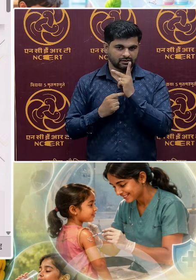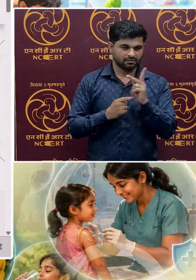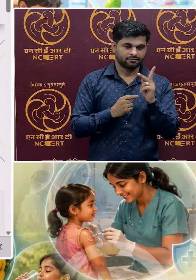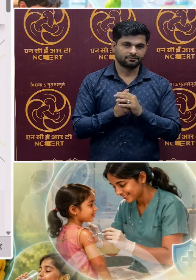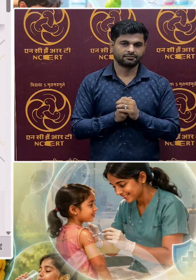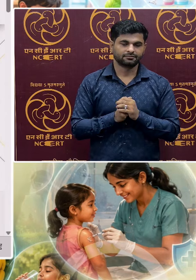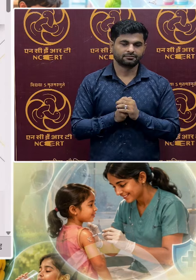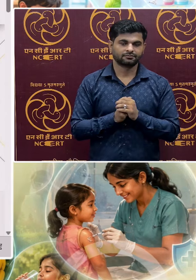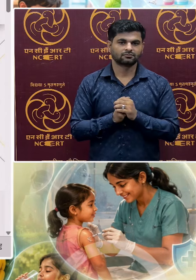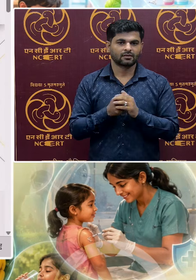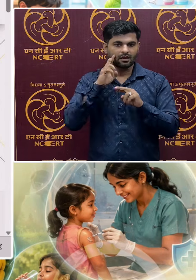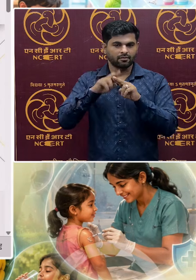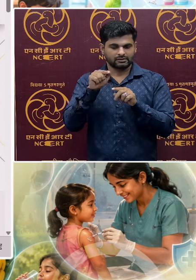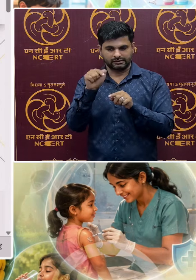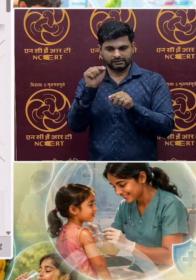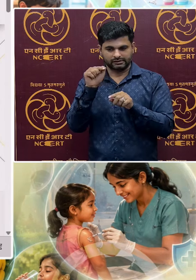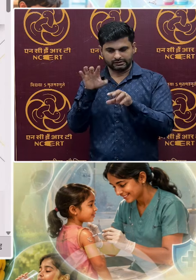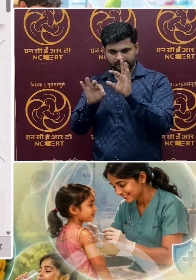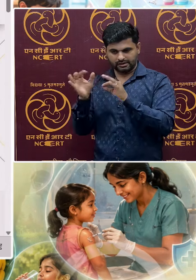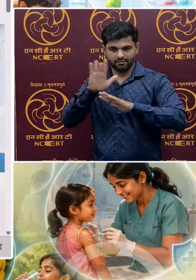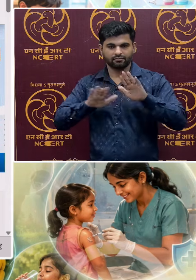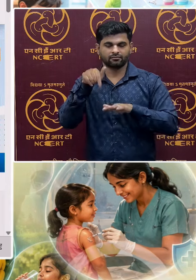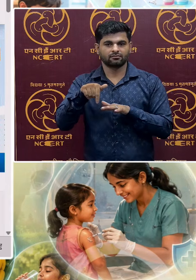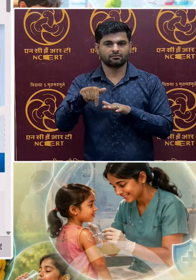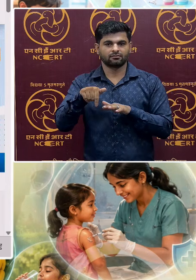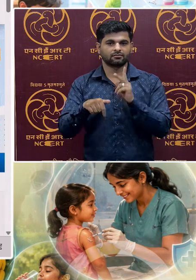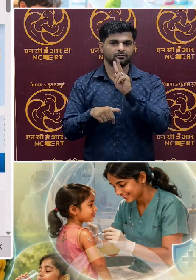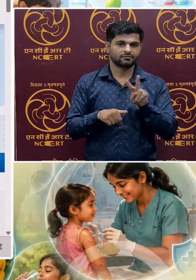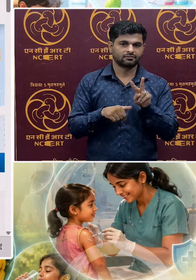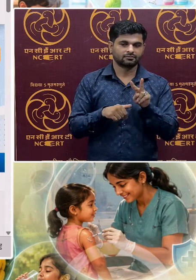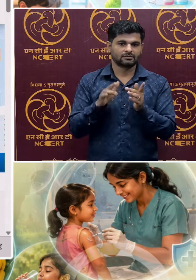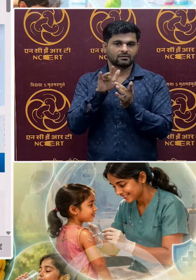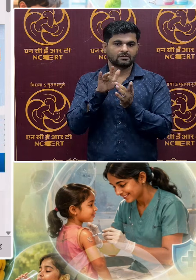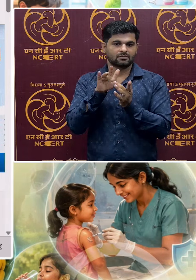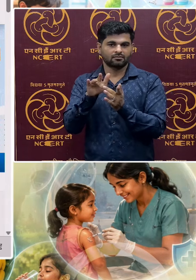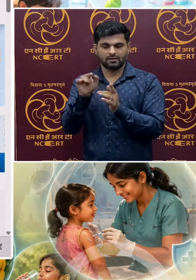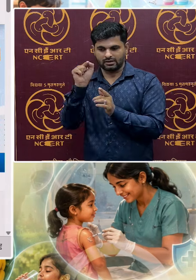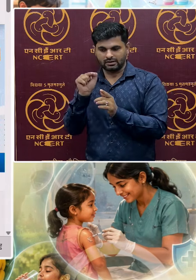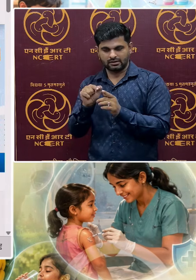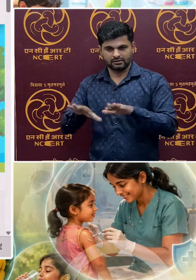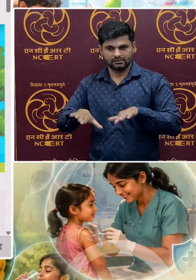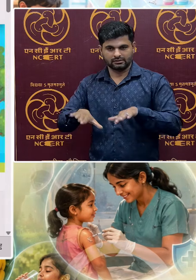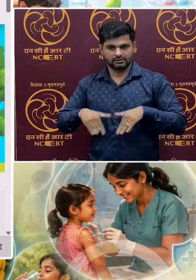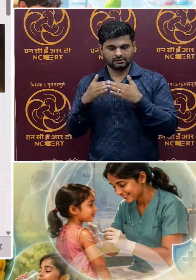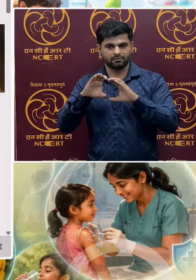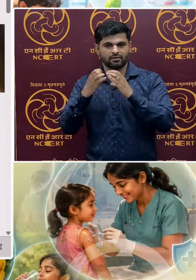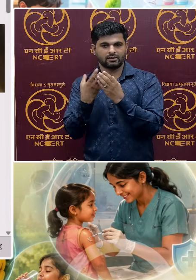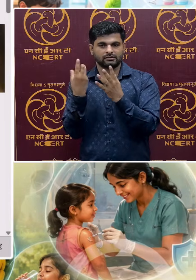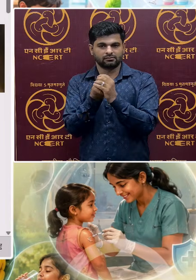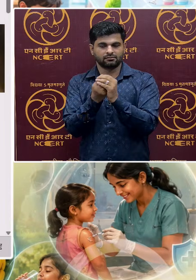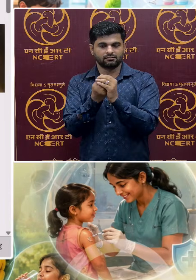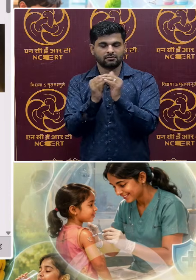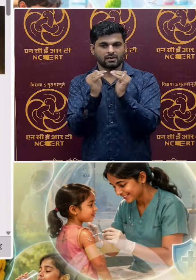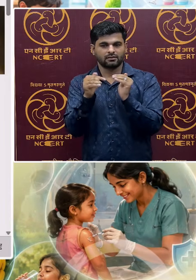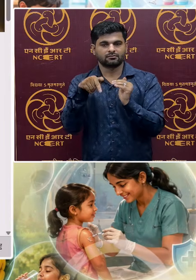bars. If you click on activities, you will see that in the middle there is an option of live inclusive classroom. Please click